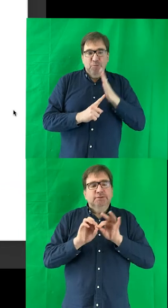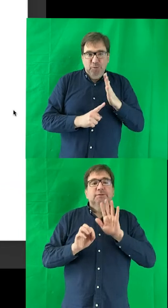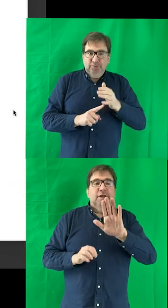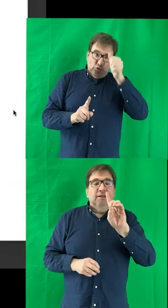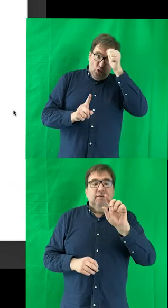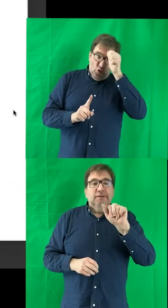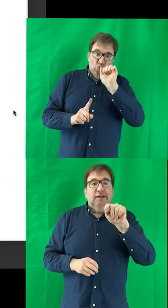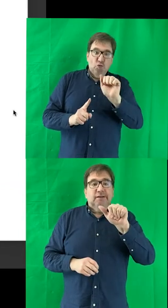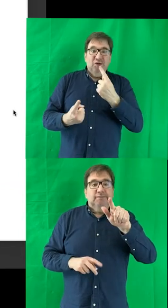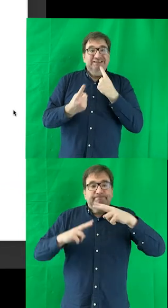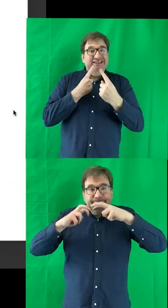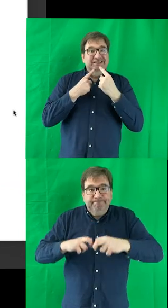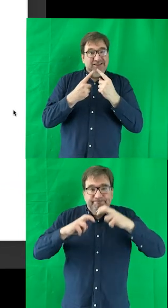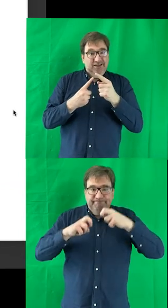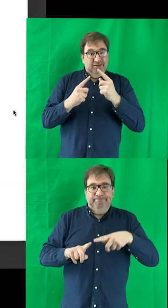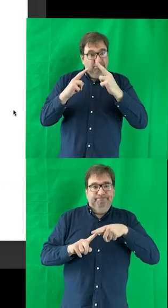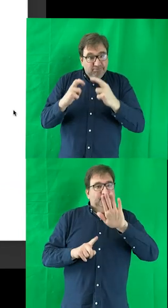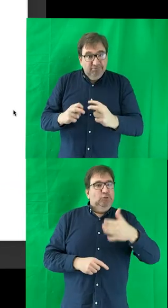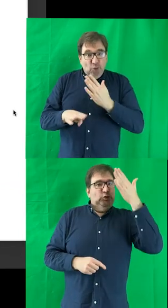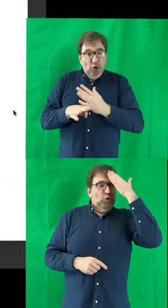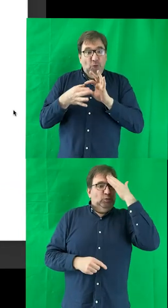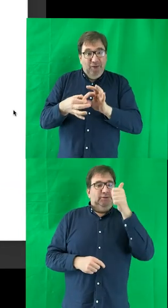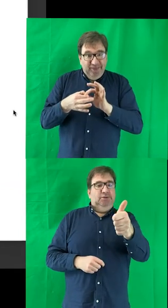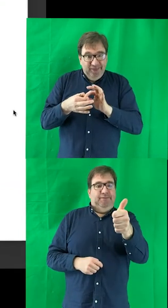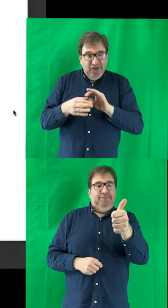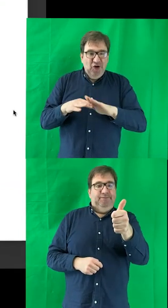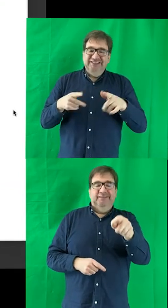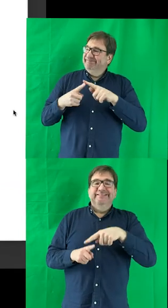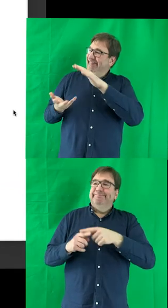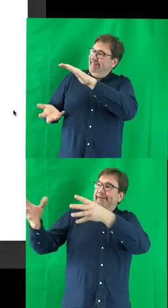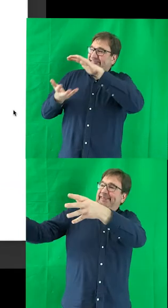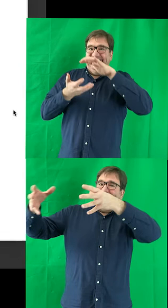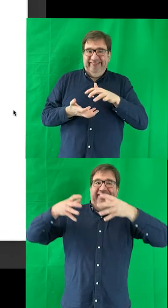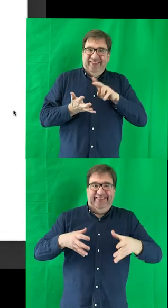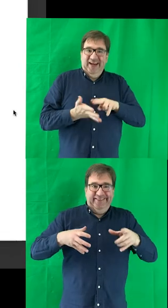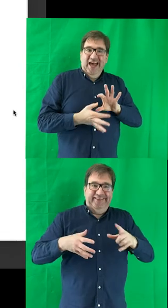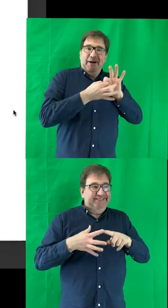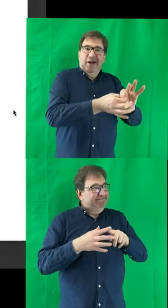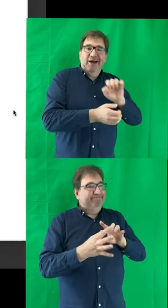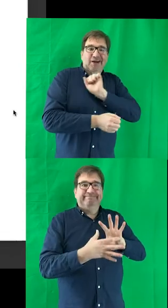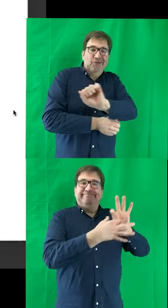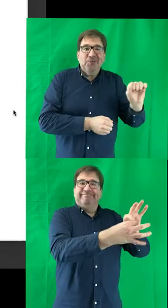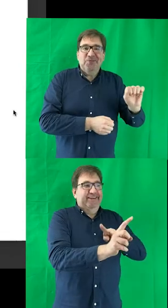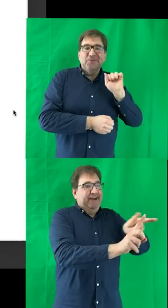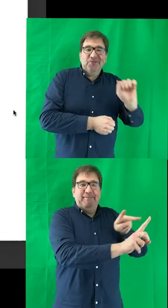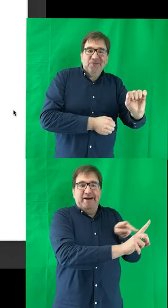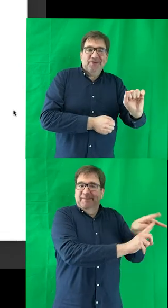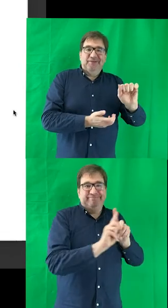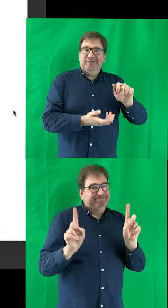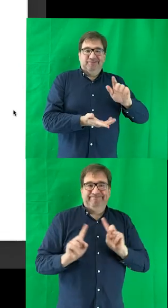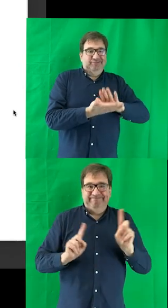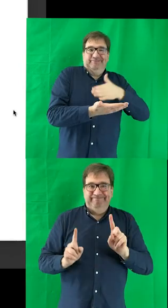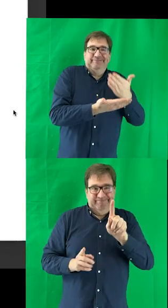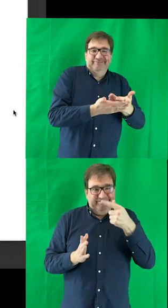to familiarize yourself with the data you're working with, and to not just take any pre-existing data set and apply